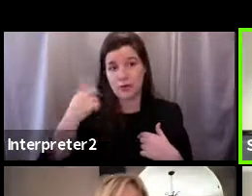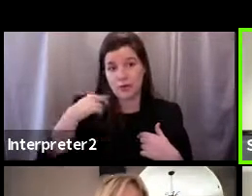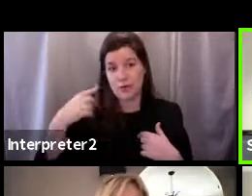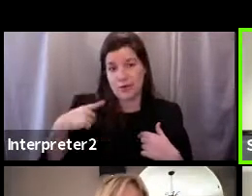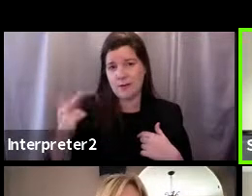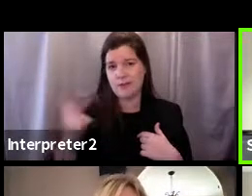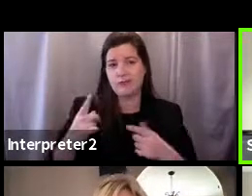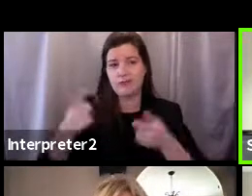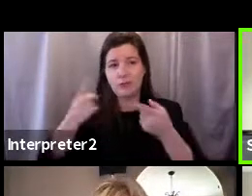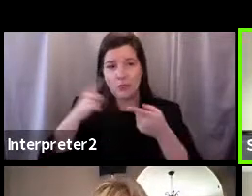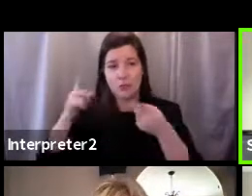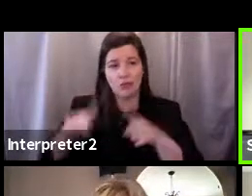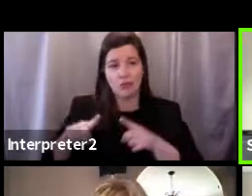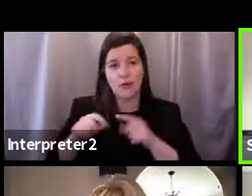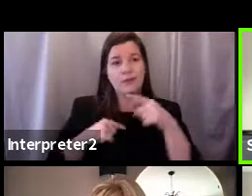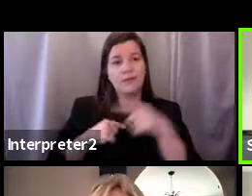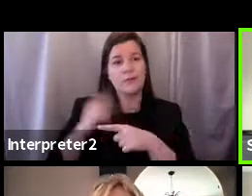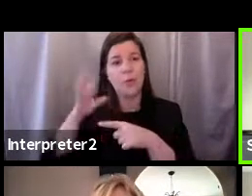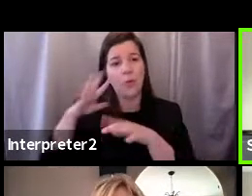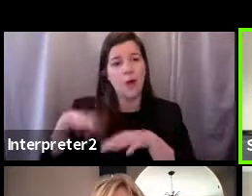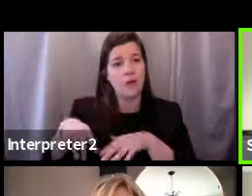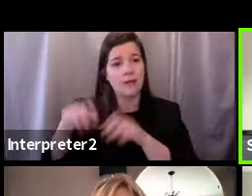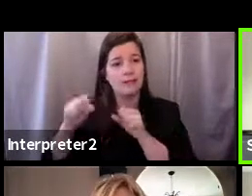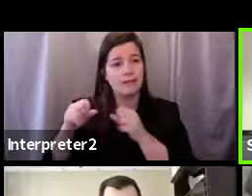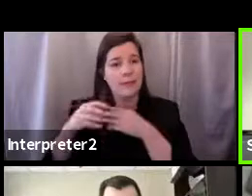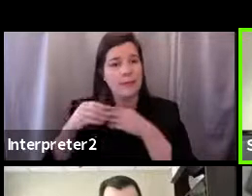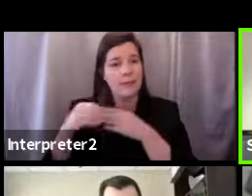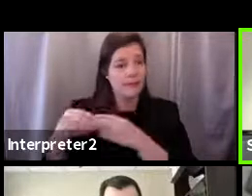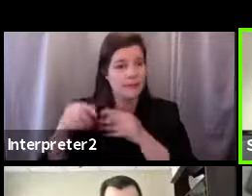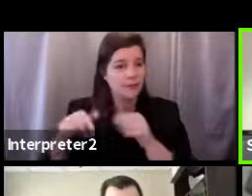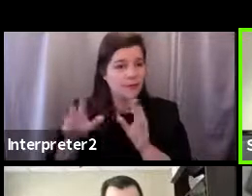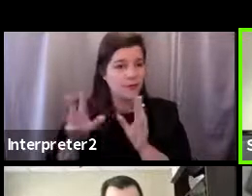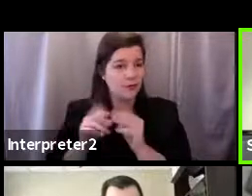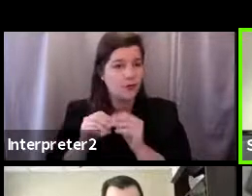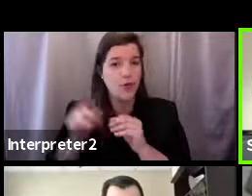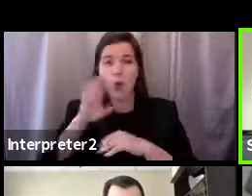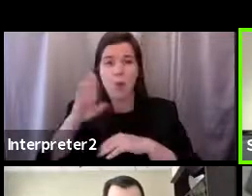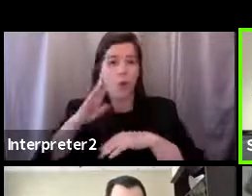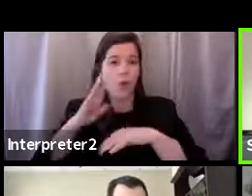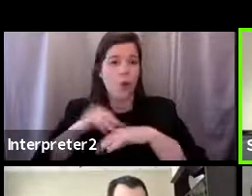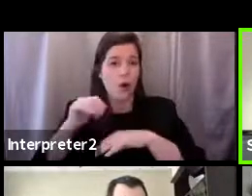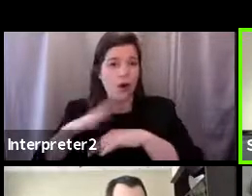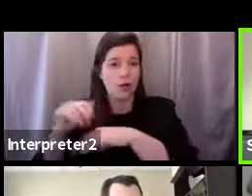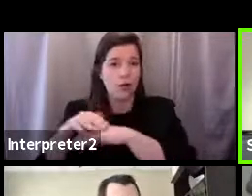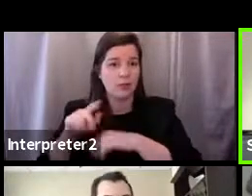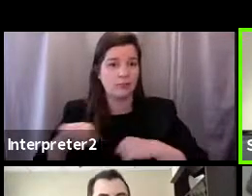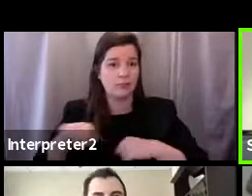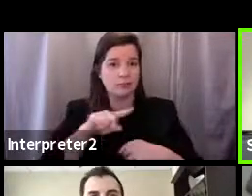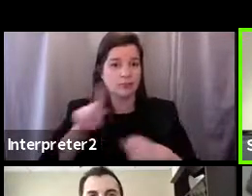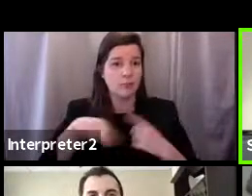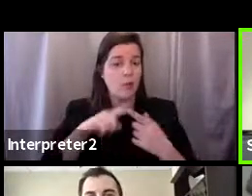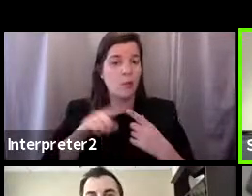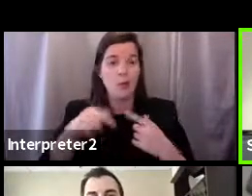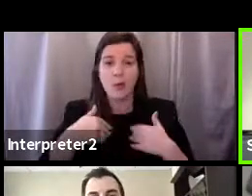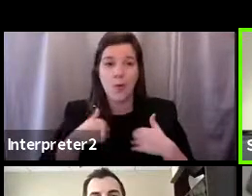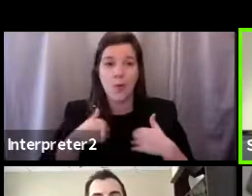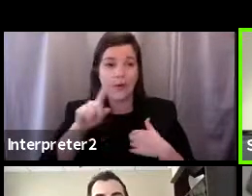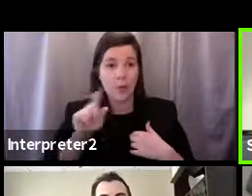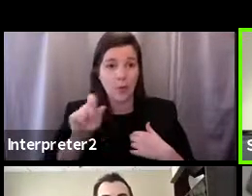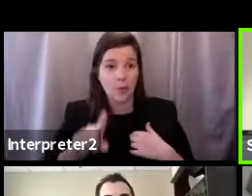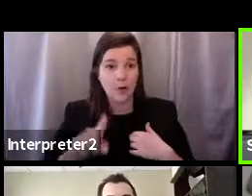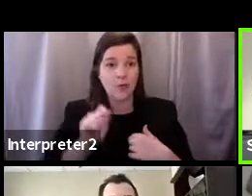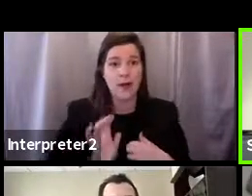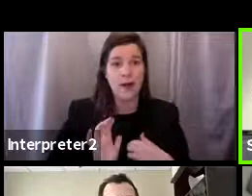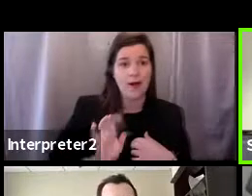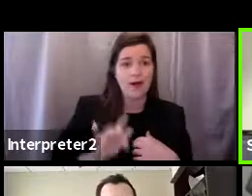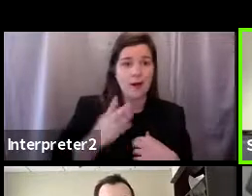session while he's here. He will just call on anyone who has questions, so you can raise your hand either using the blue raise hand